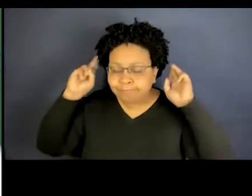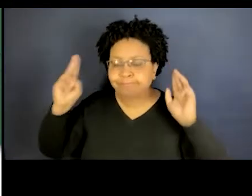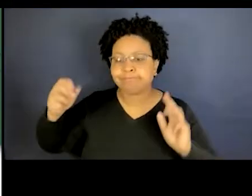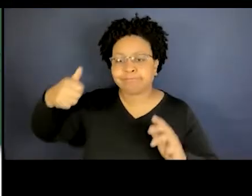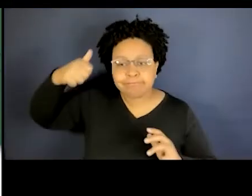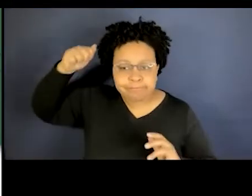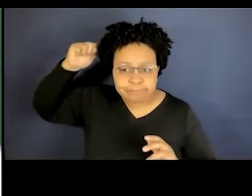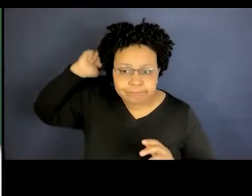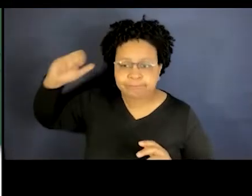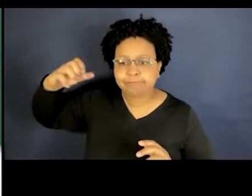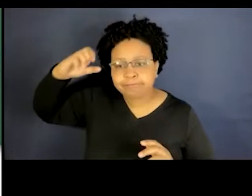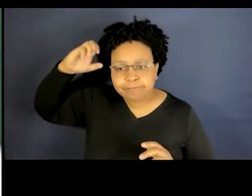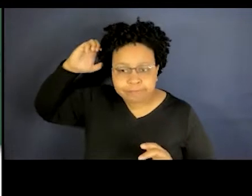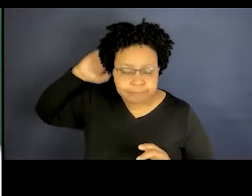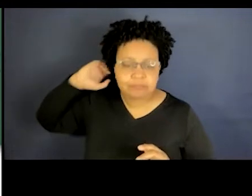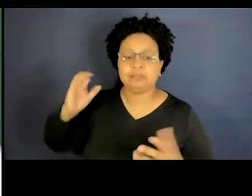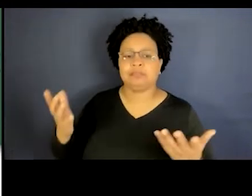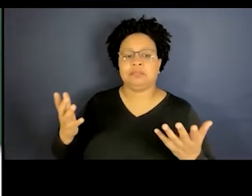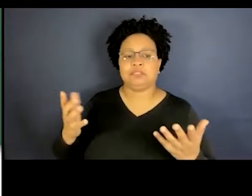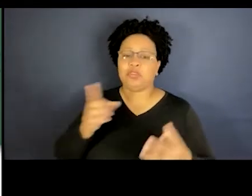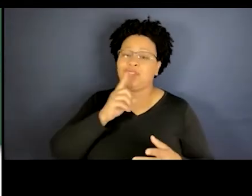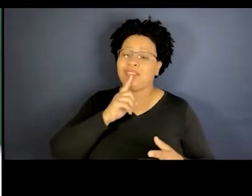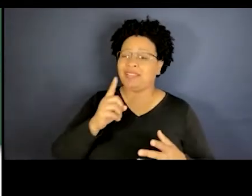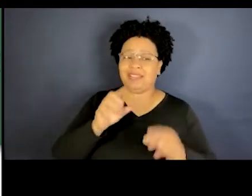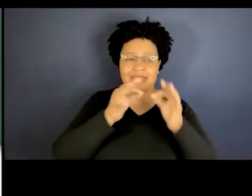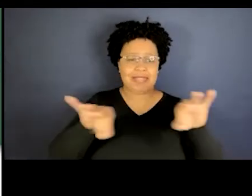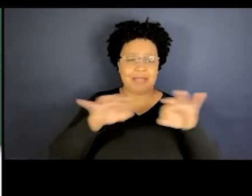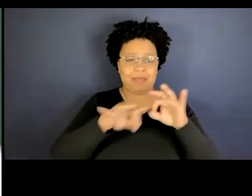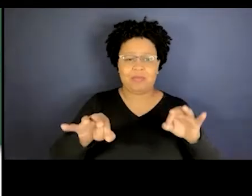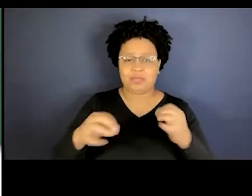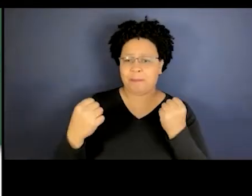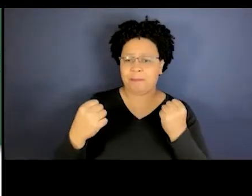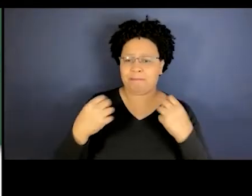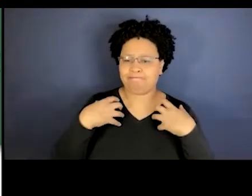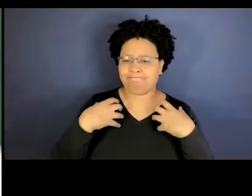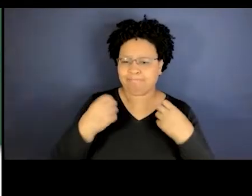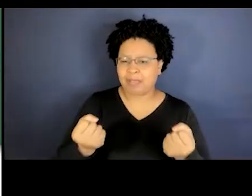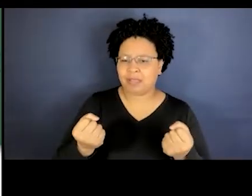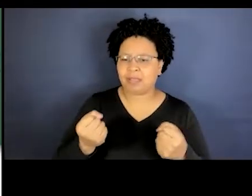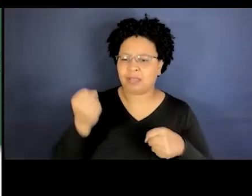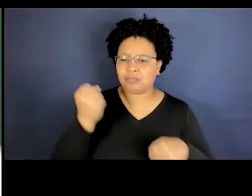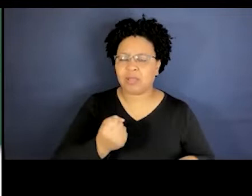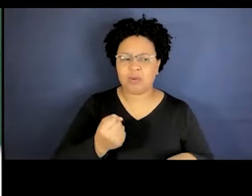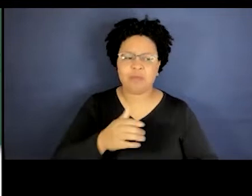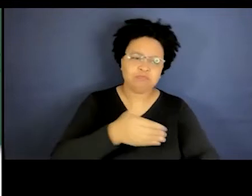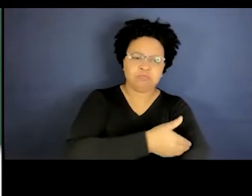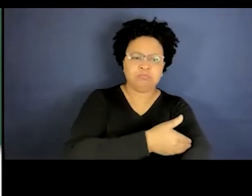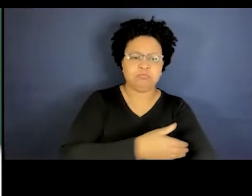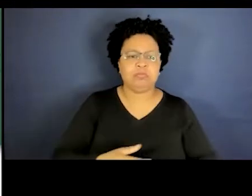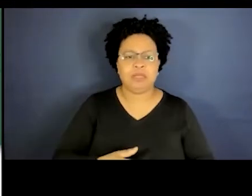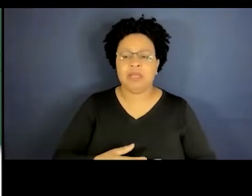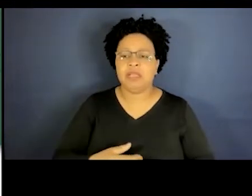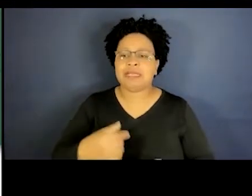is it says, you know, I made it. She said, for me, I realized that I could learn because they learned to sit